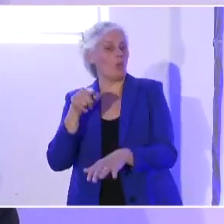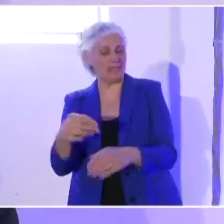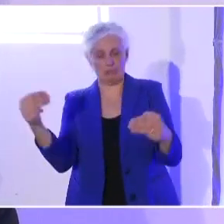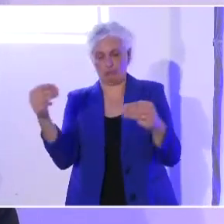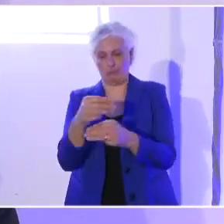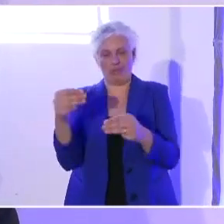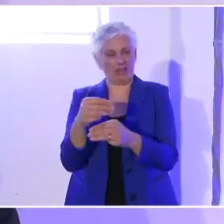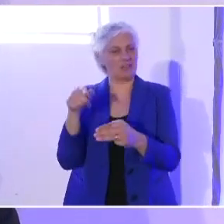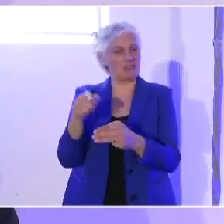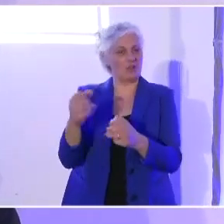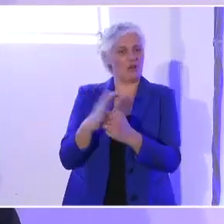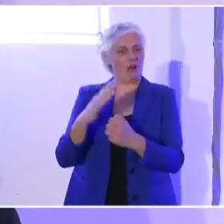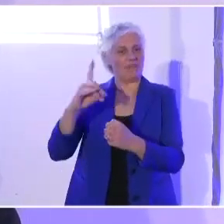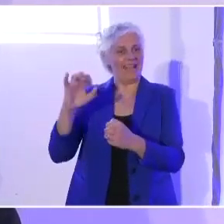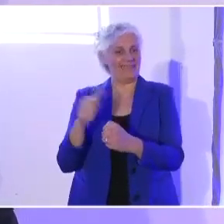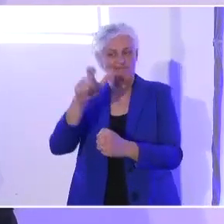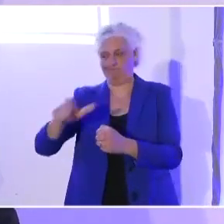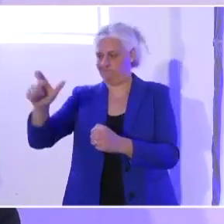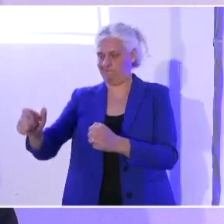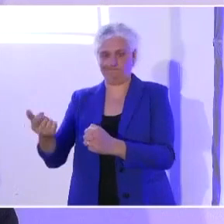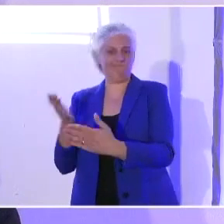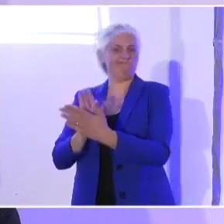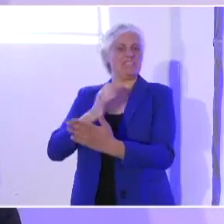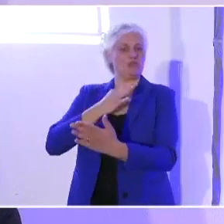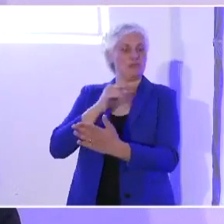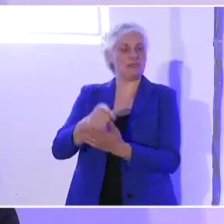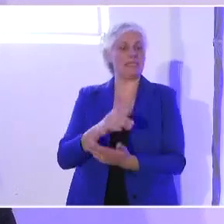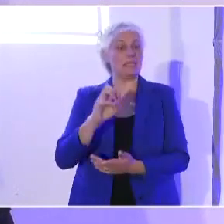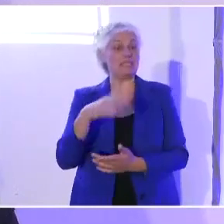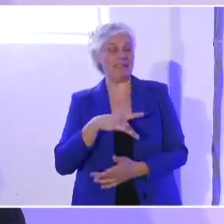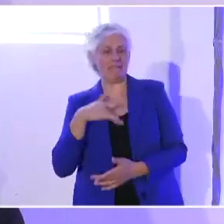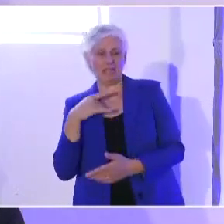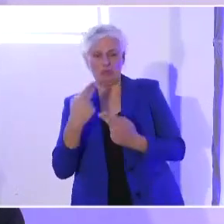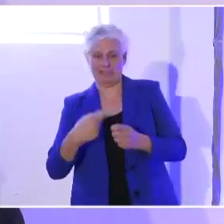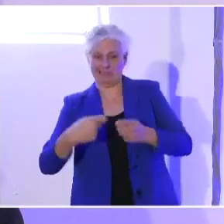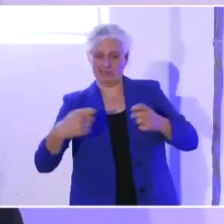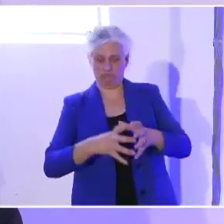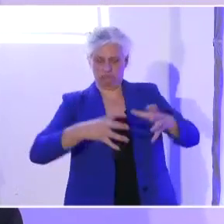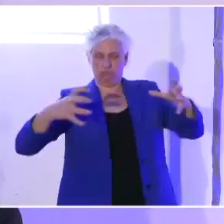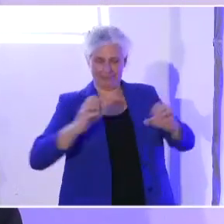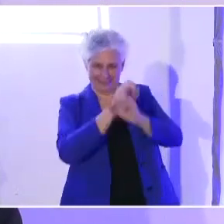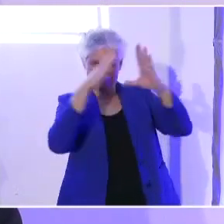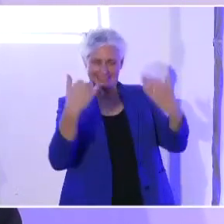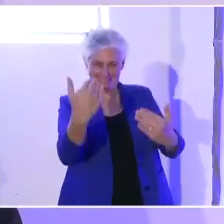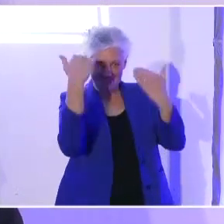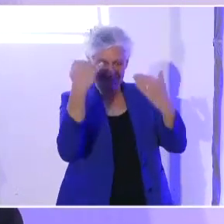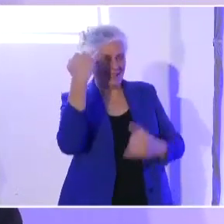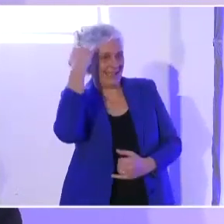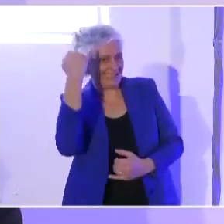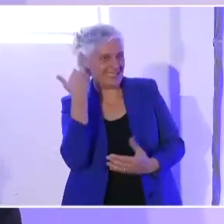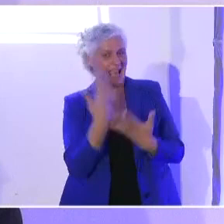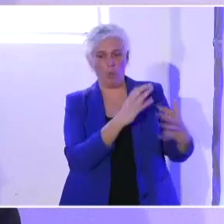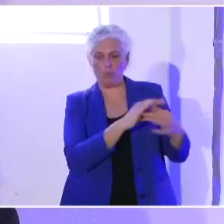protection of data subjects against risks. Where the DPC feels it needs to expand the concept to protect data subjects, it